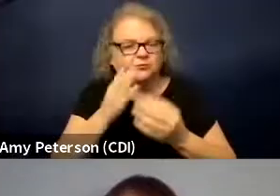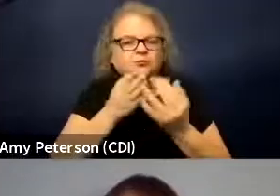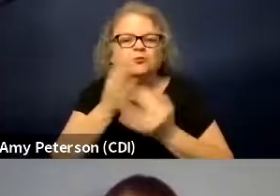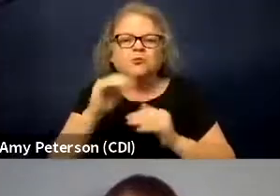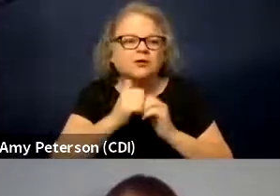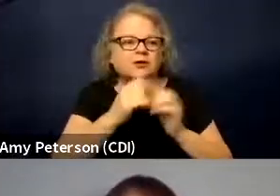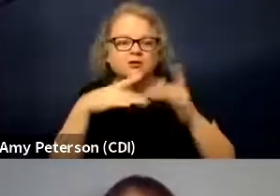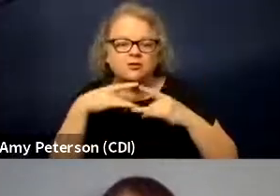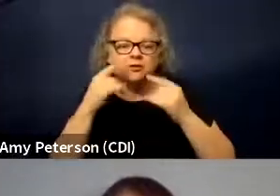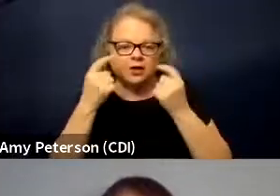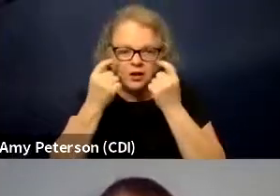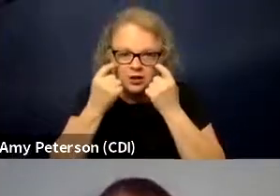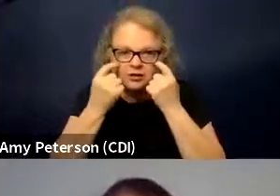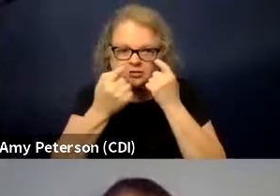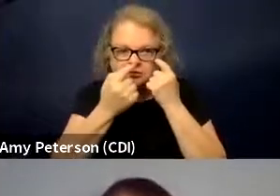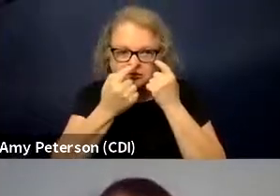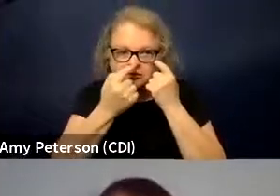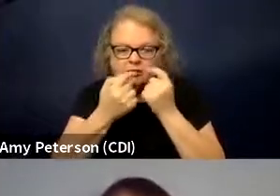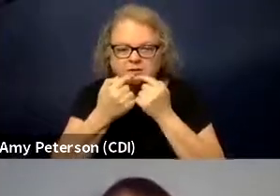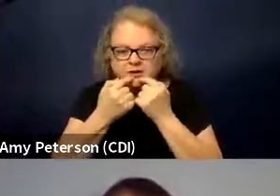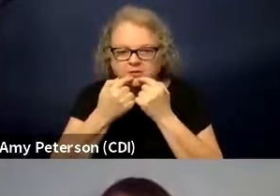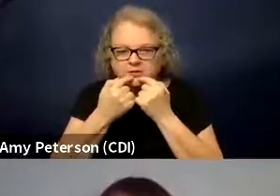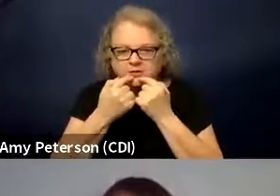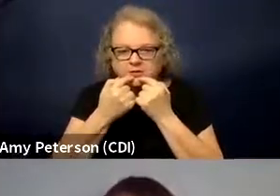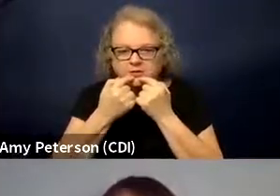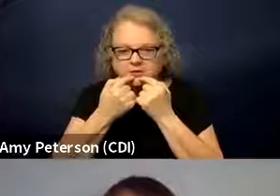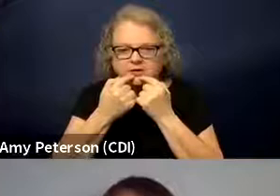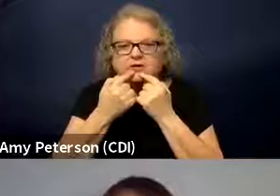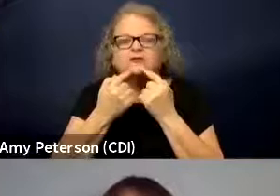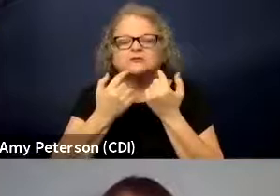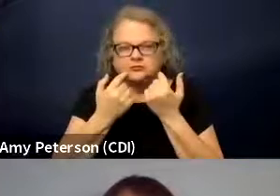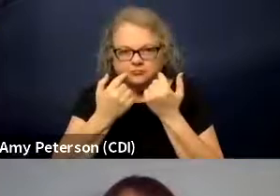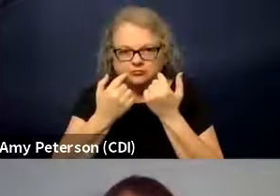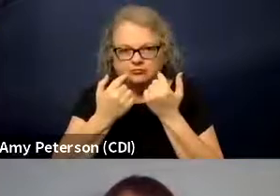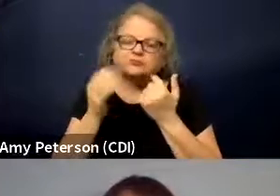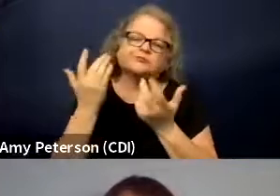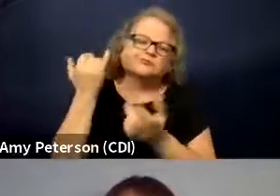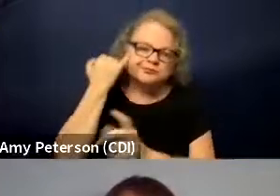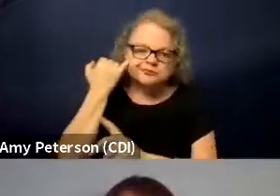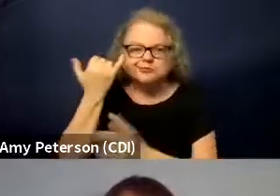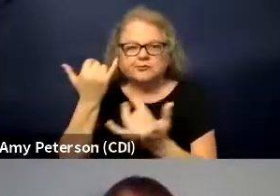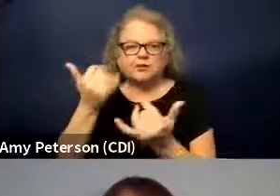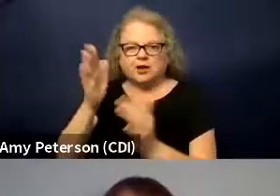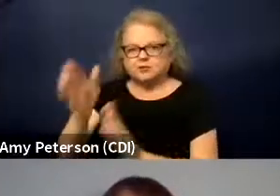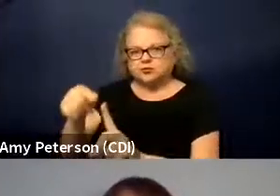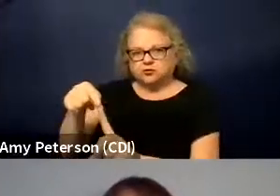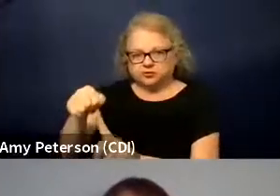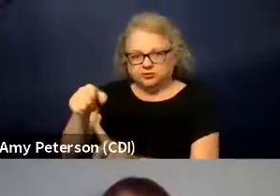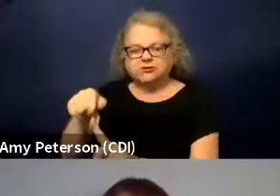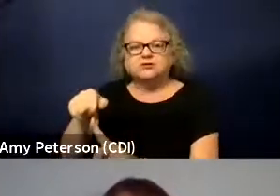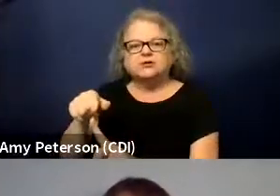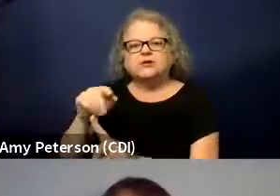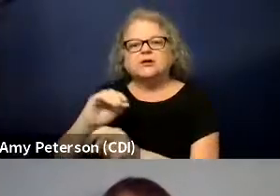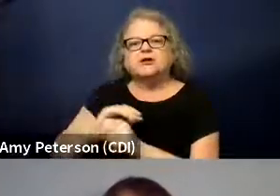or sneezes, or even is speaking or breathing in and out, but you are very close by, you may